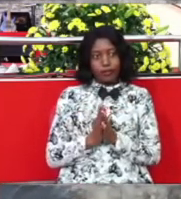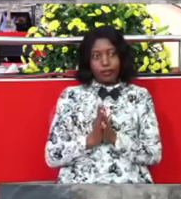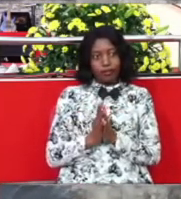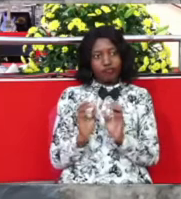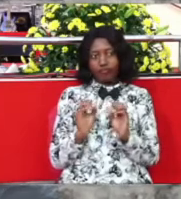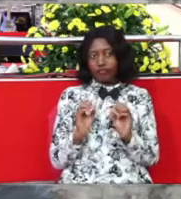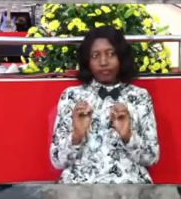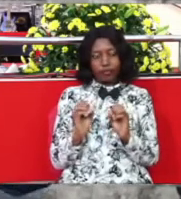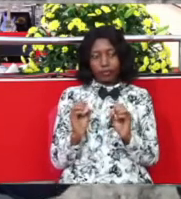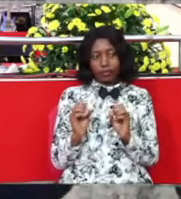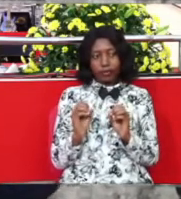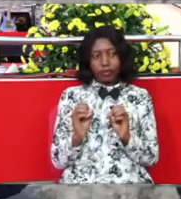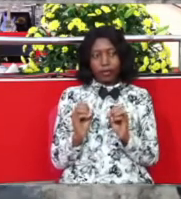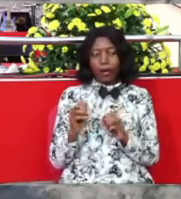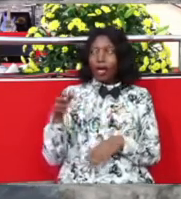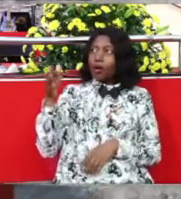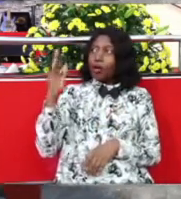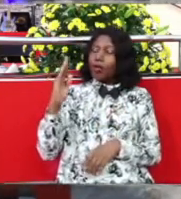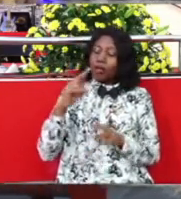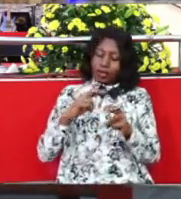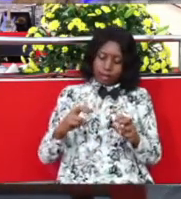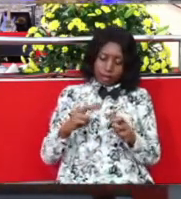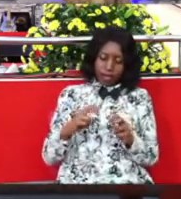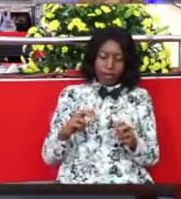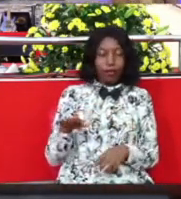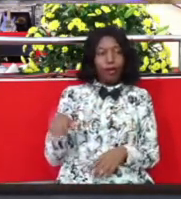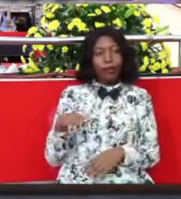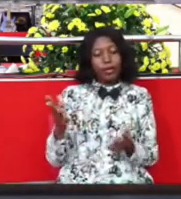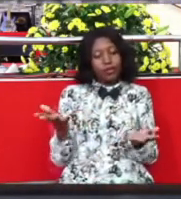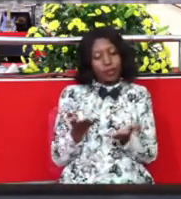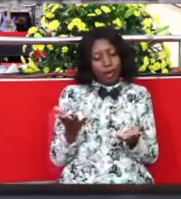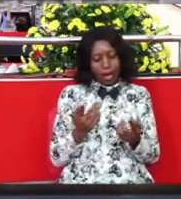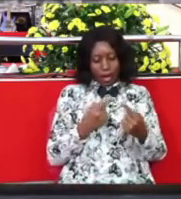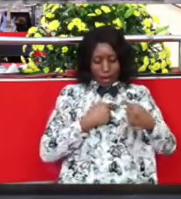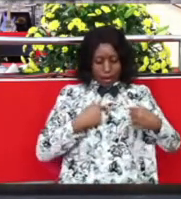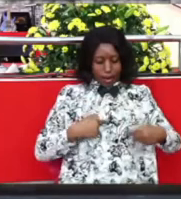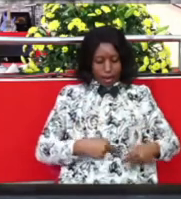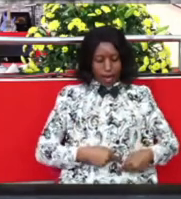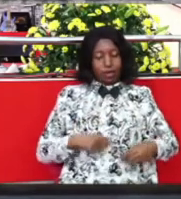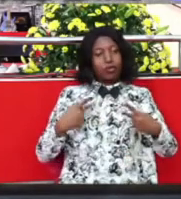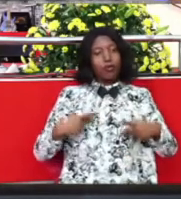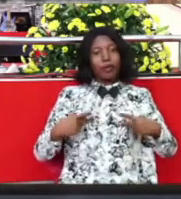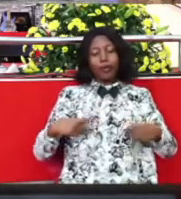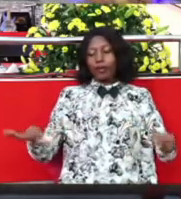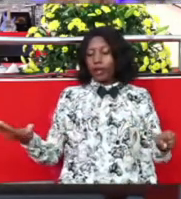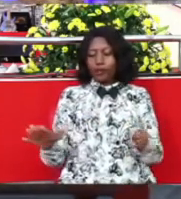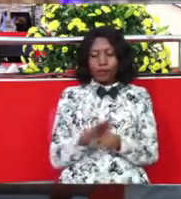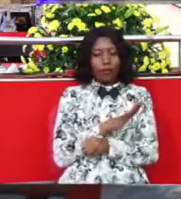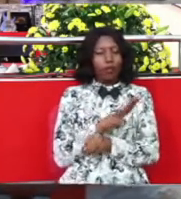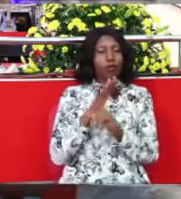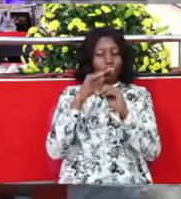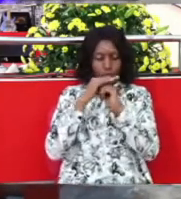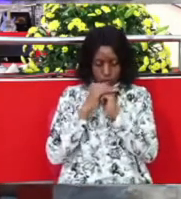anatawala. He's looking for a place whereby the hearts of men is full of worship for him. Anatafuta mahali ambapo mioyo